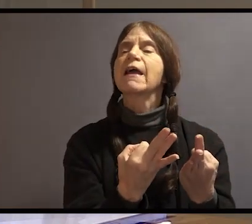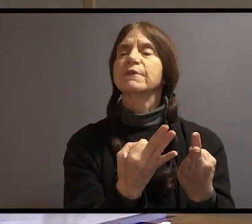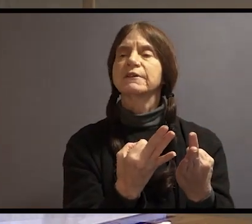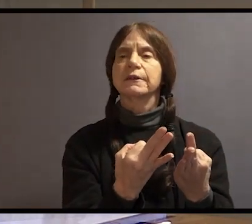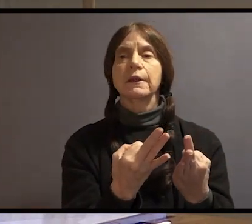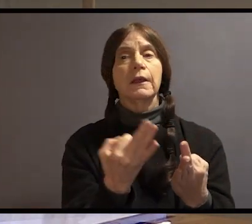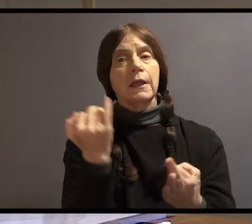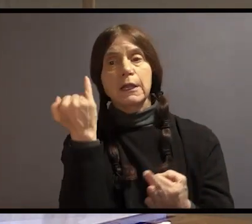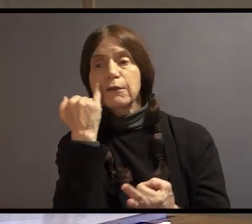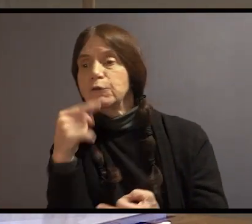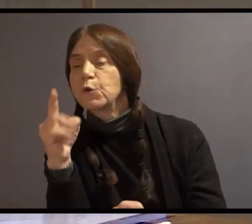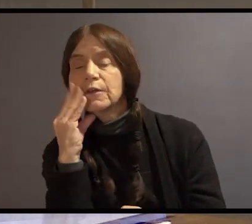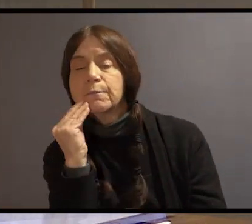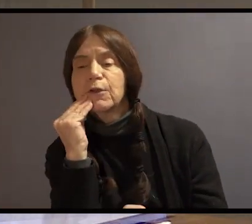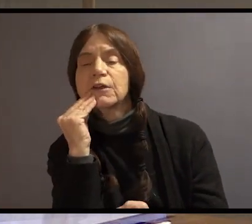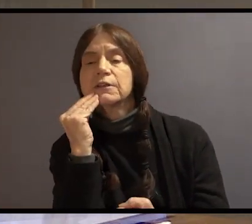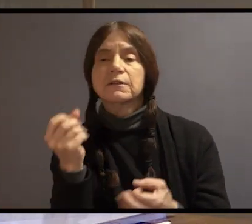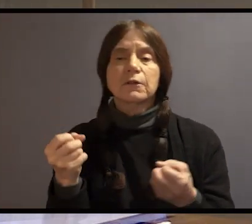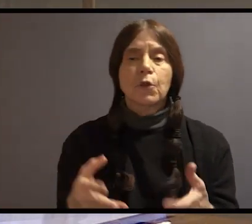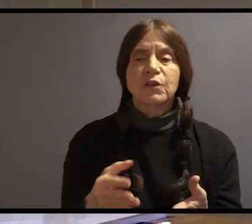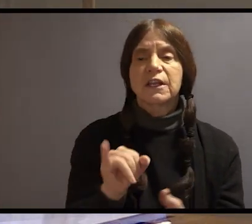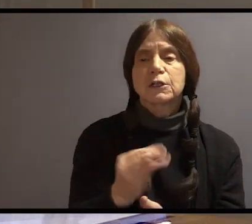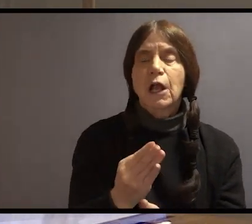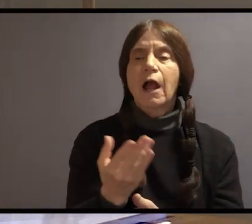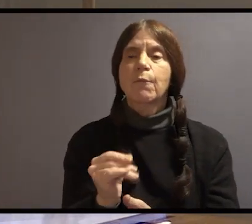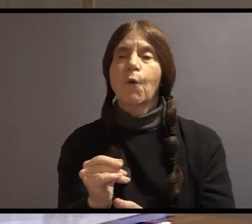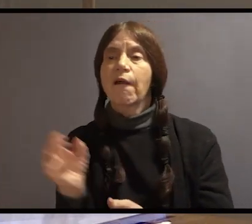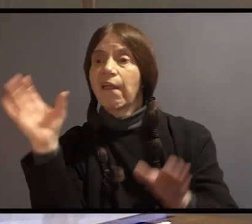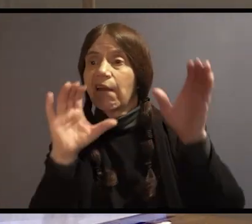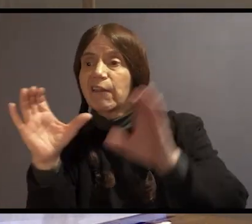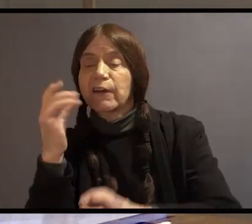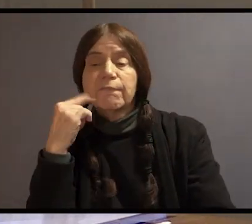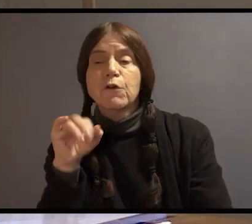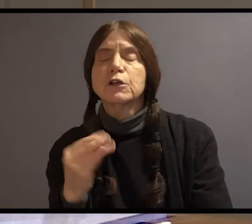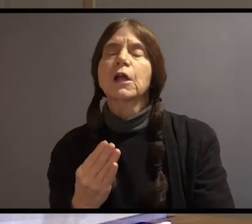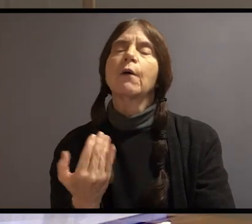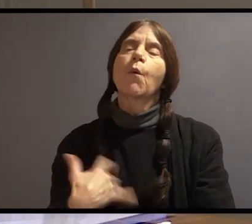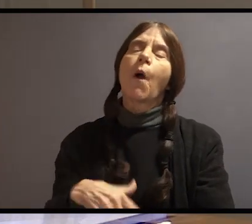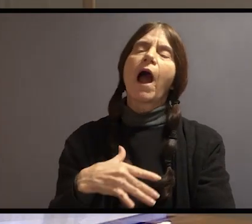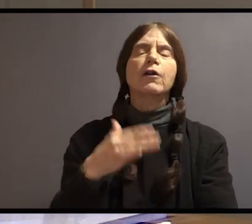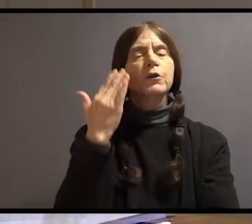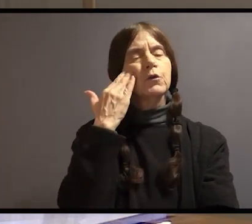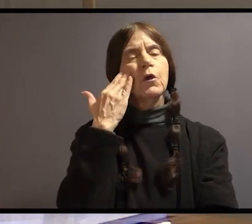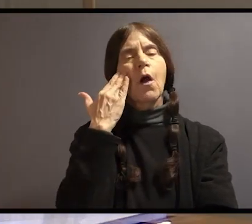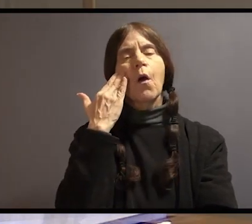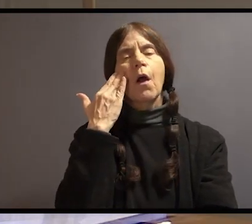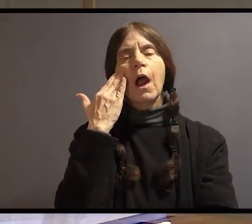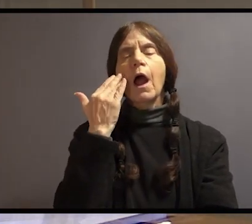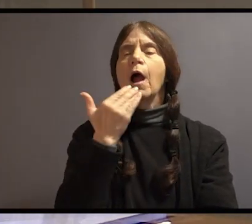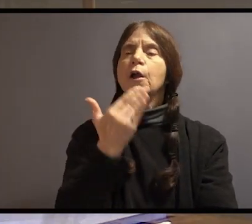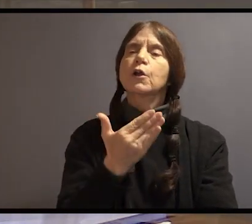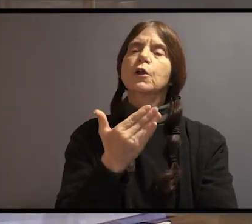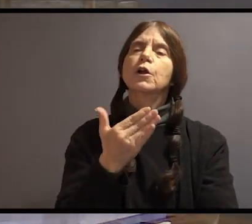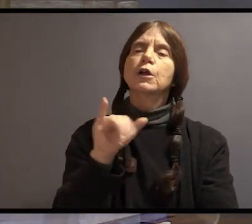ever lost a job or has had trouble finding a job knows how great a gift a good job is.